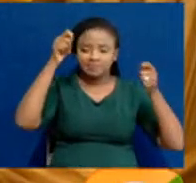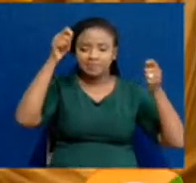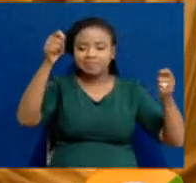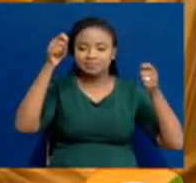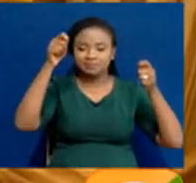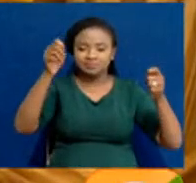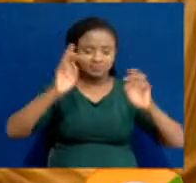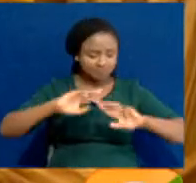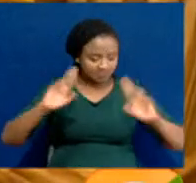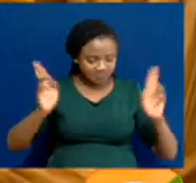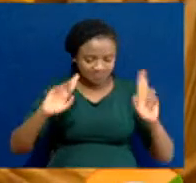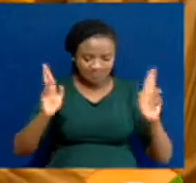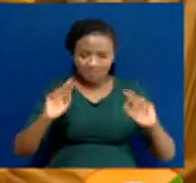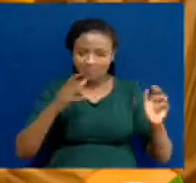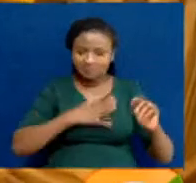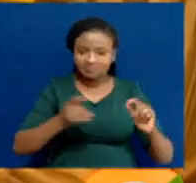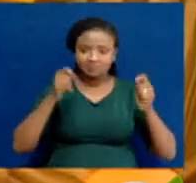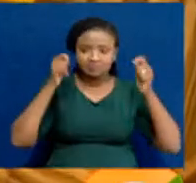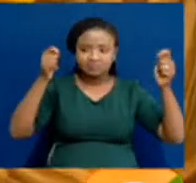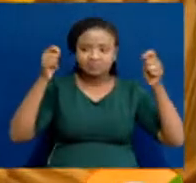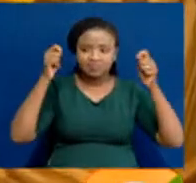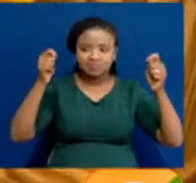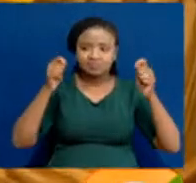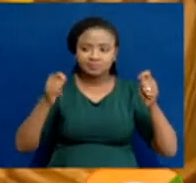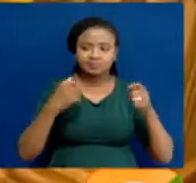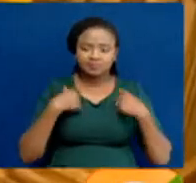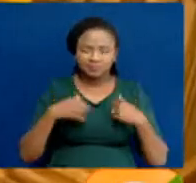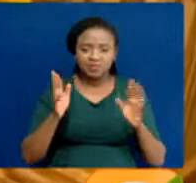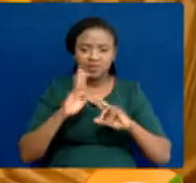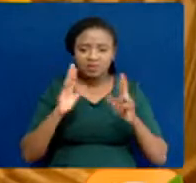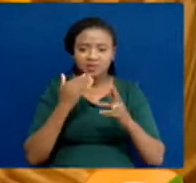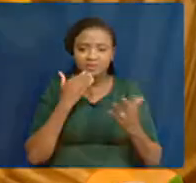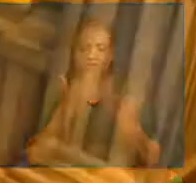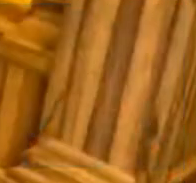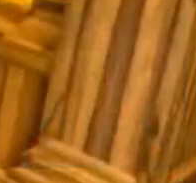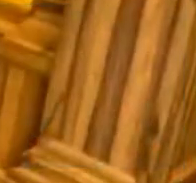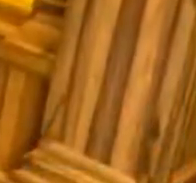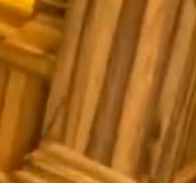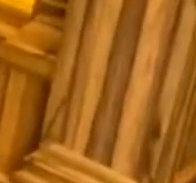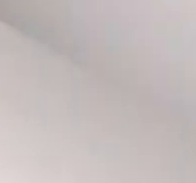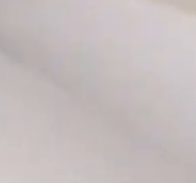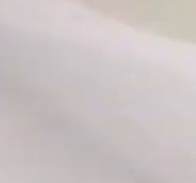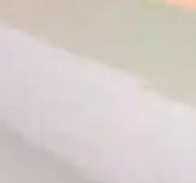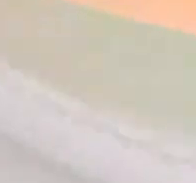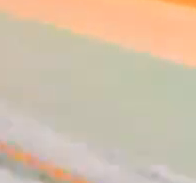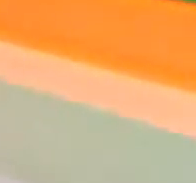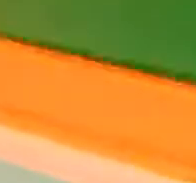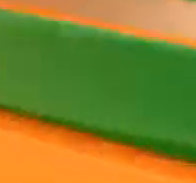really. I'm thanking you. Thank you.